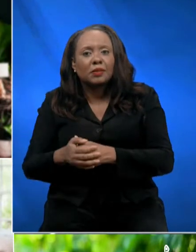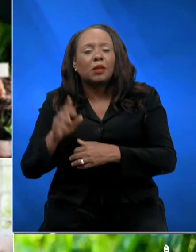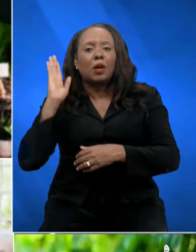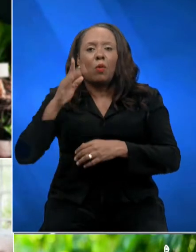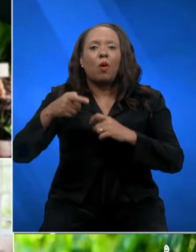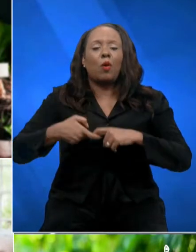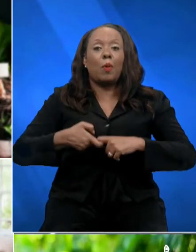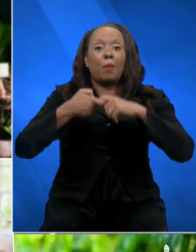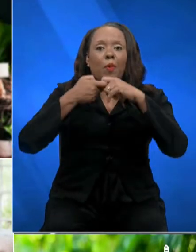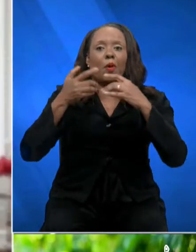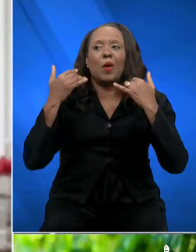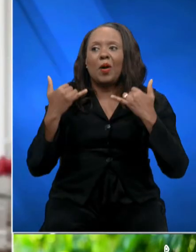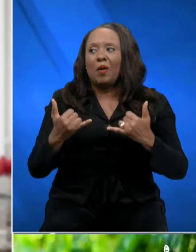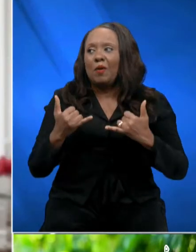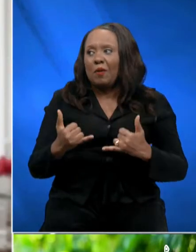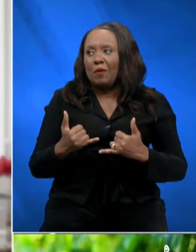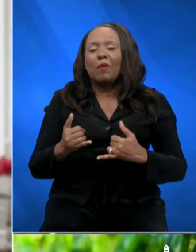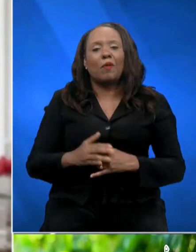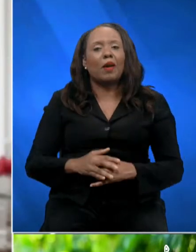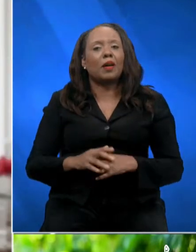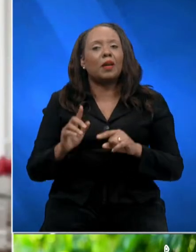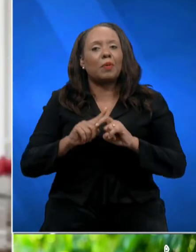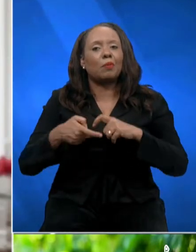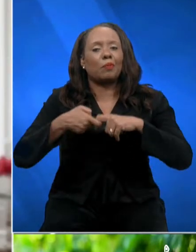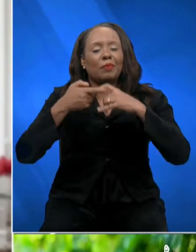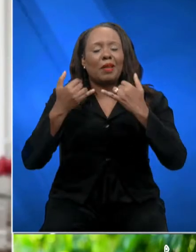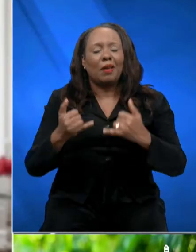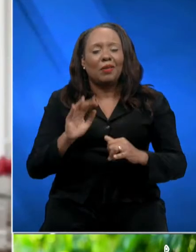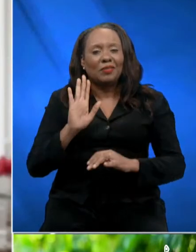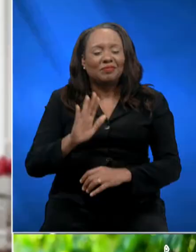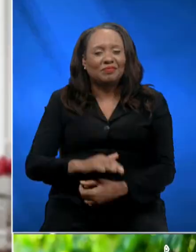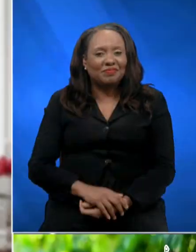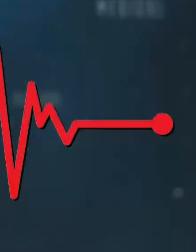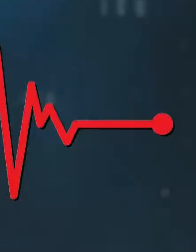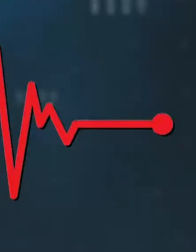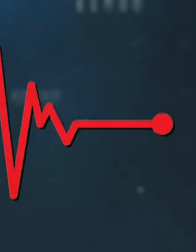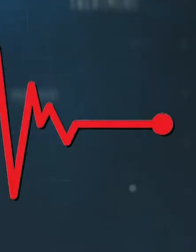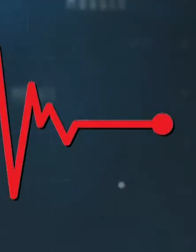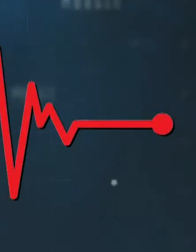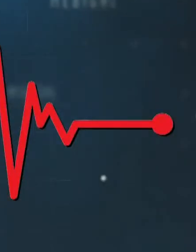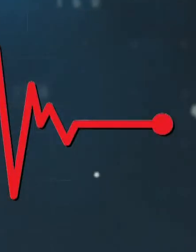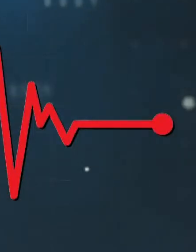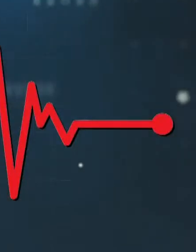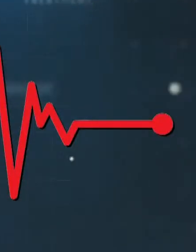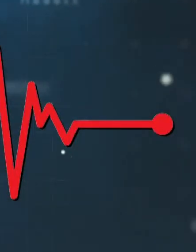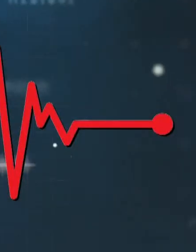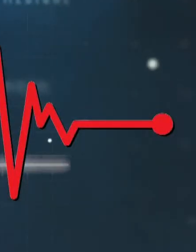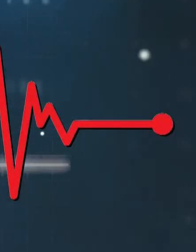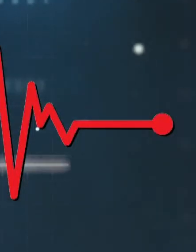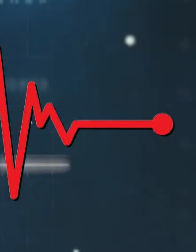to come right back to your health, your action in just a couple of minutes.